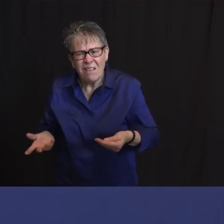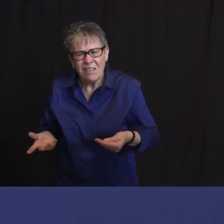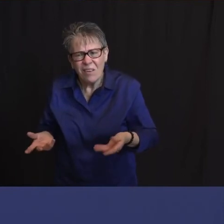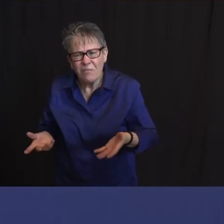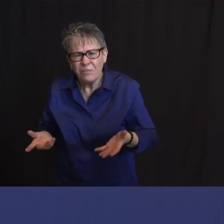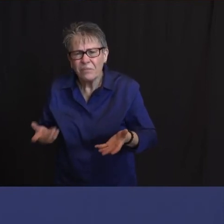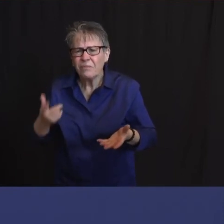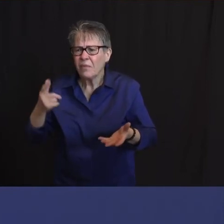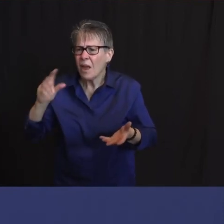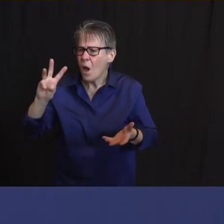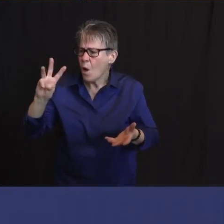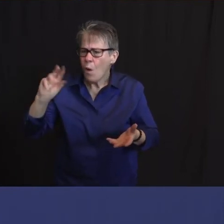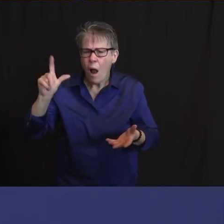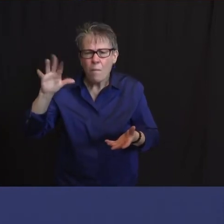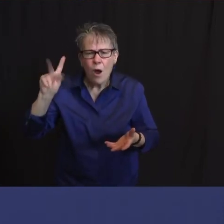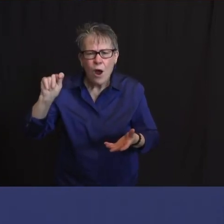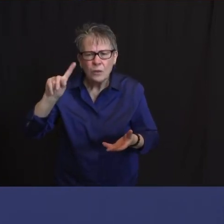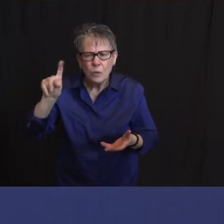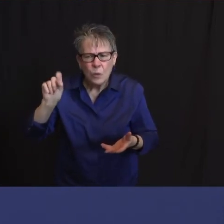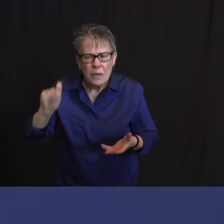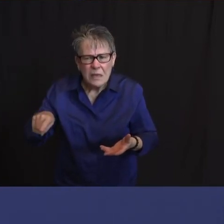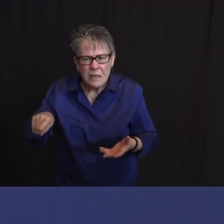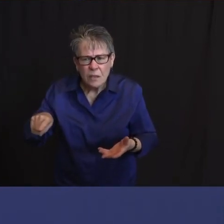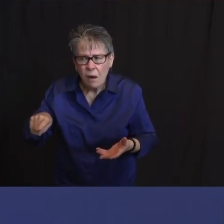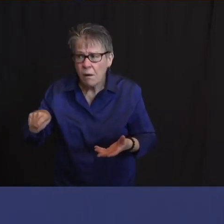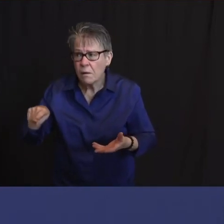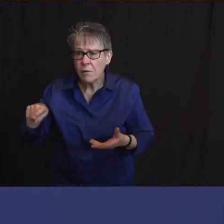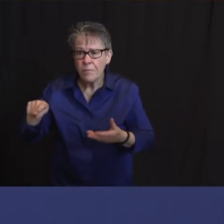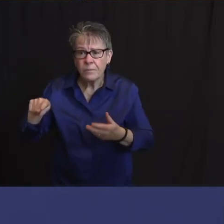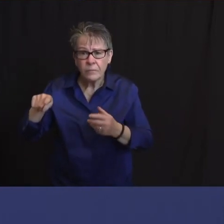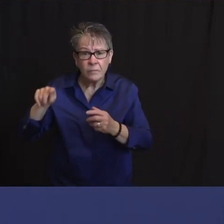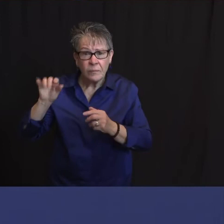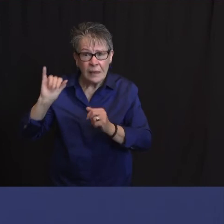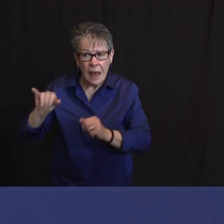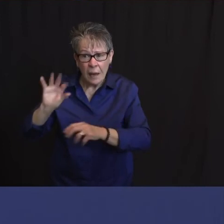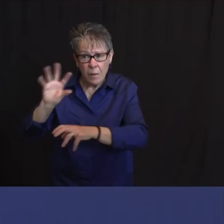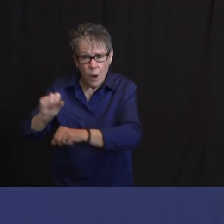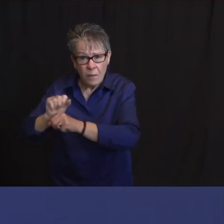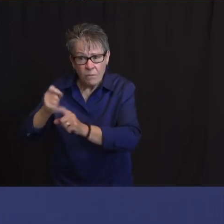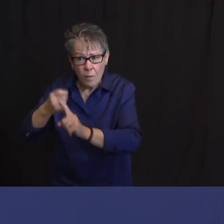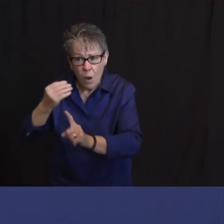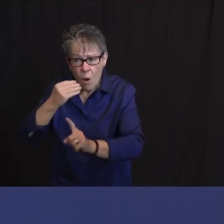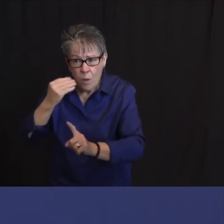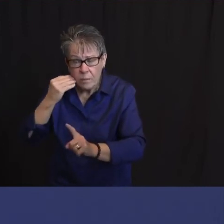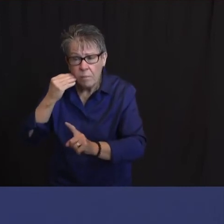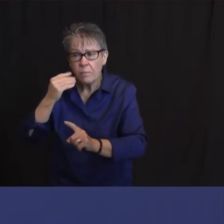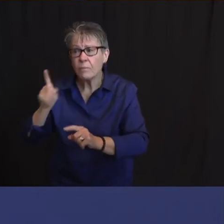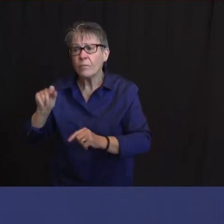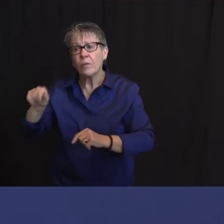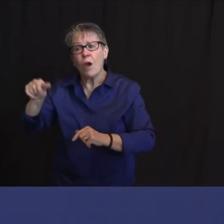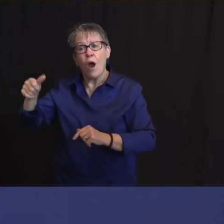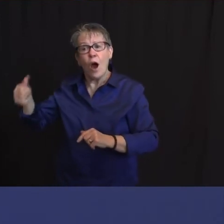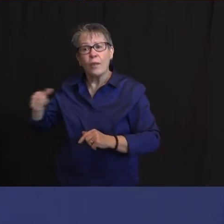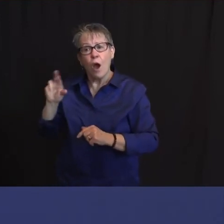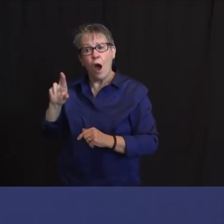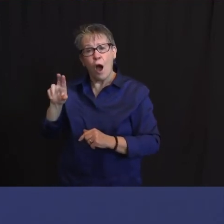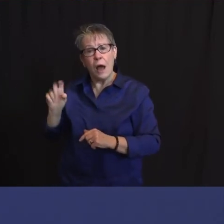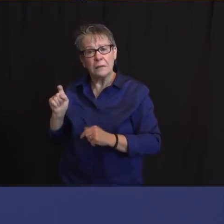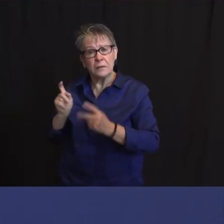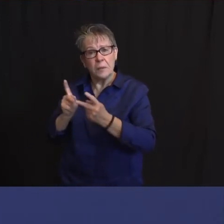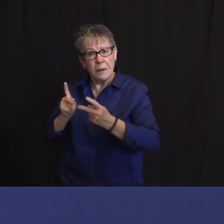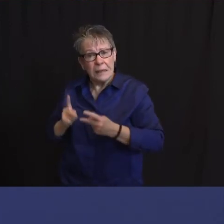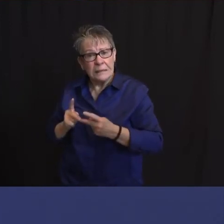residents. Will this be expanded to other pharmacies specifically? Do you know which ones? And